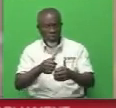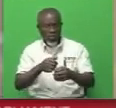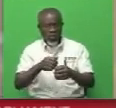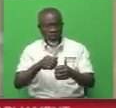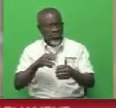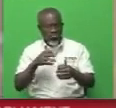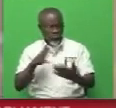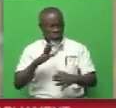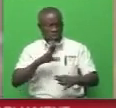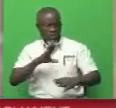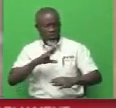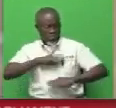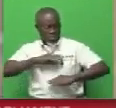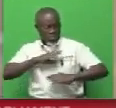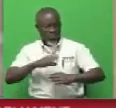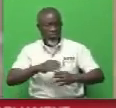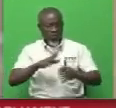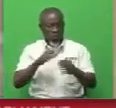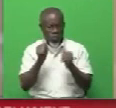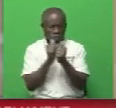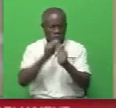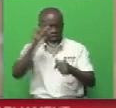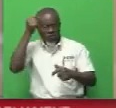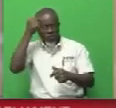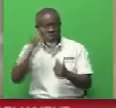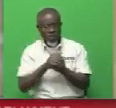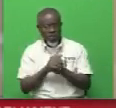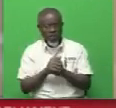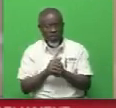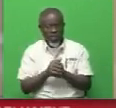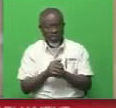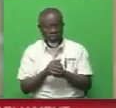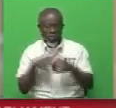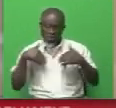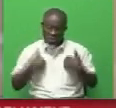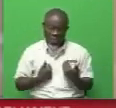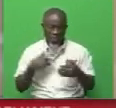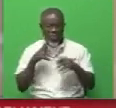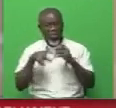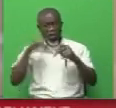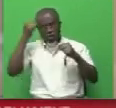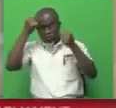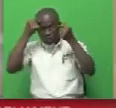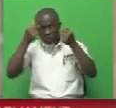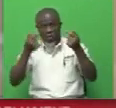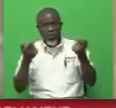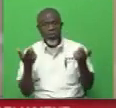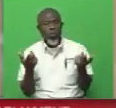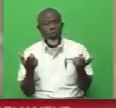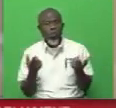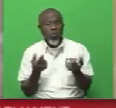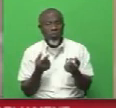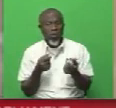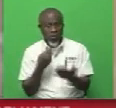because they had to get rid of this government of the day. They were tired of the nepotism. They were tired of the corruption. They were tired of the fact that every